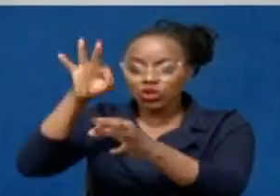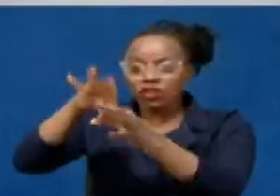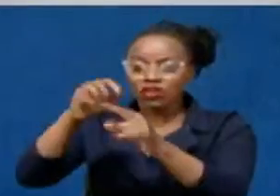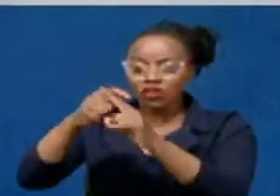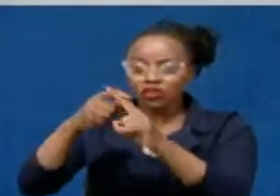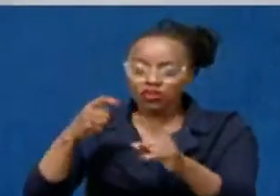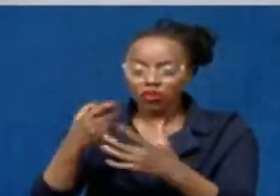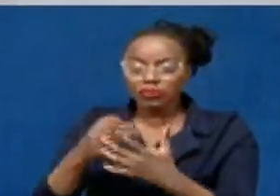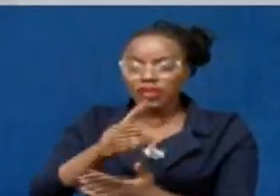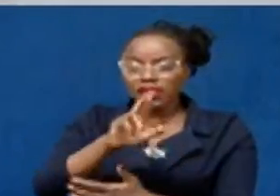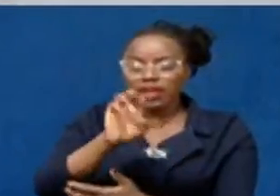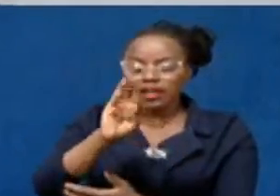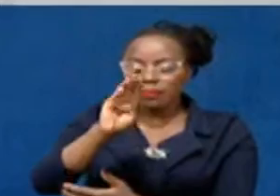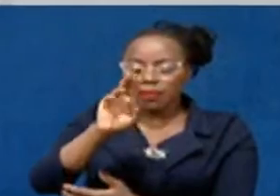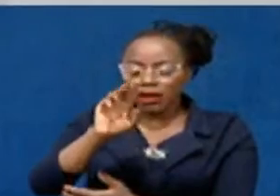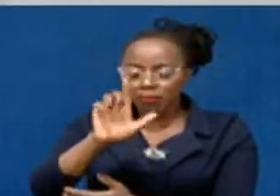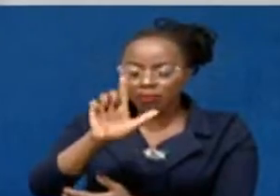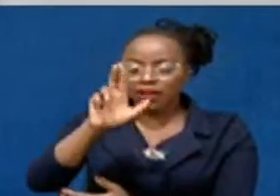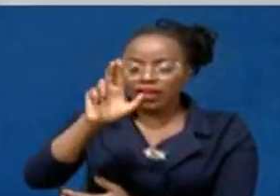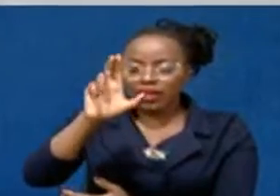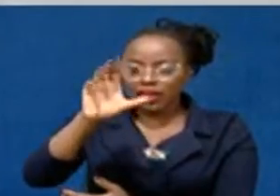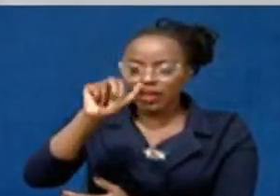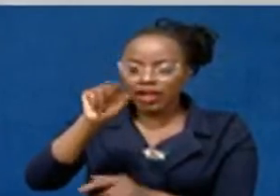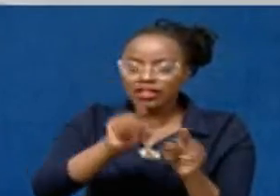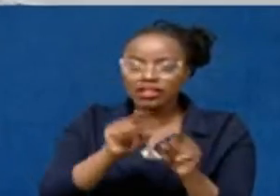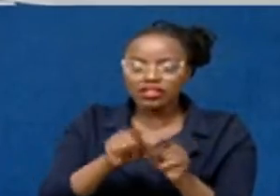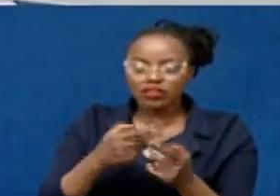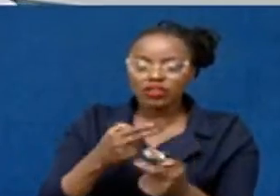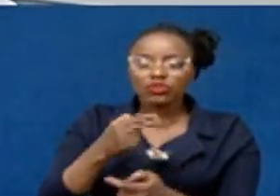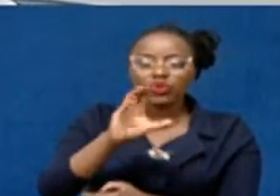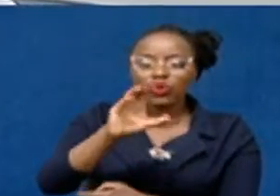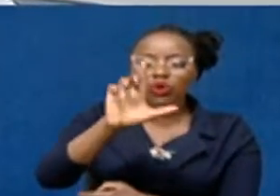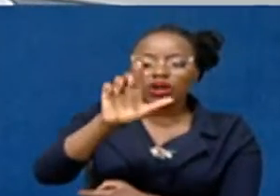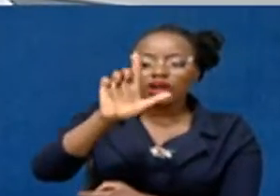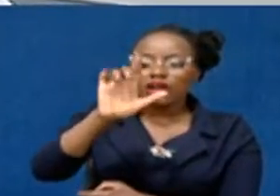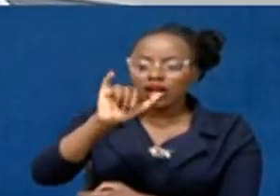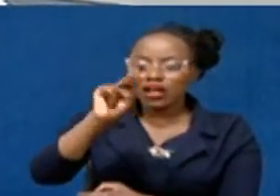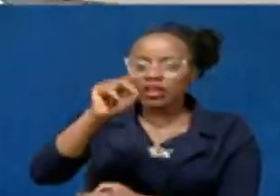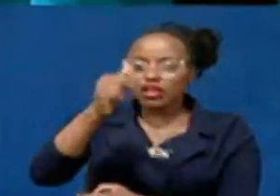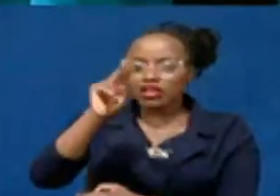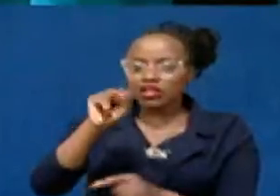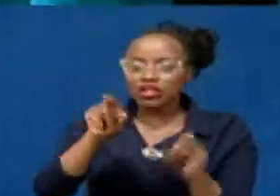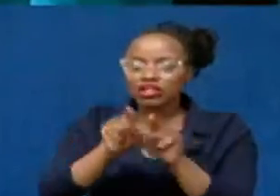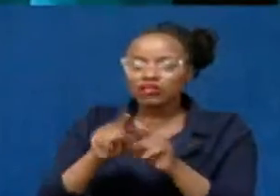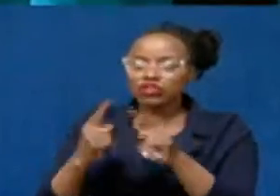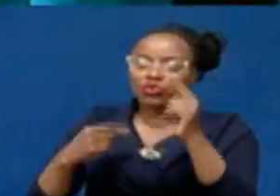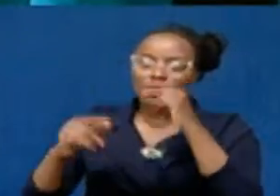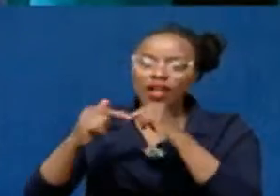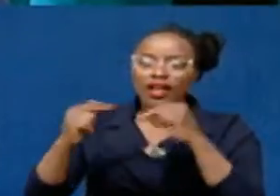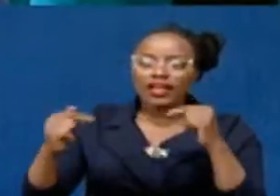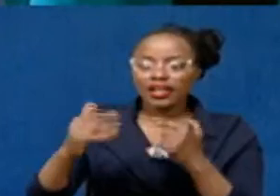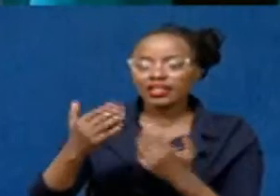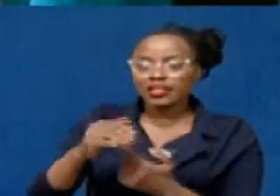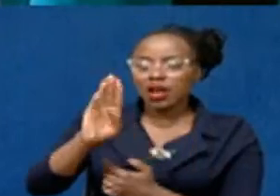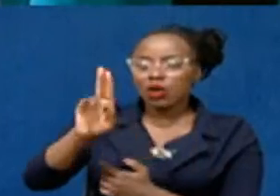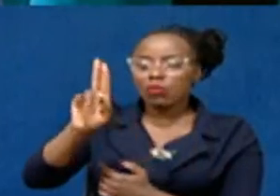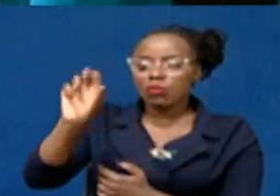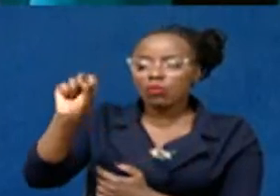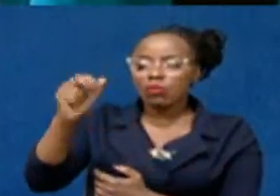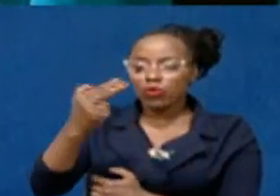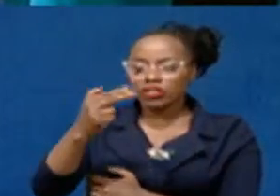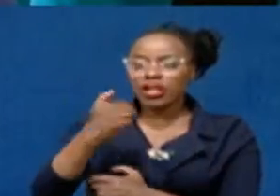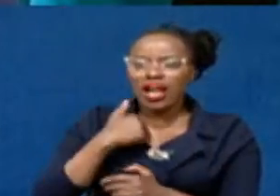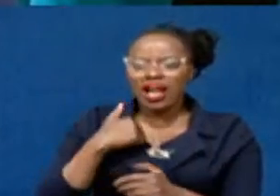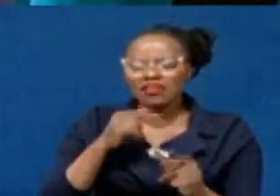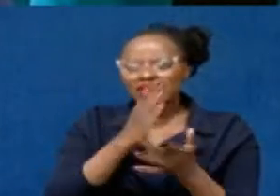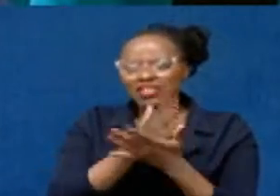the Republicans, giving advantage to Bill Clinton to defeat George Bush. But there is